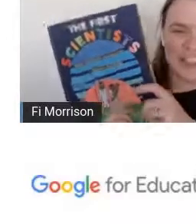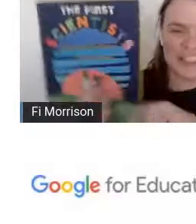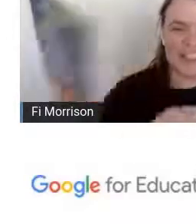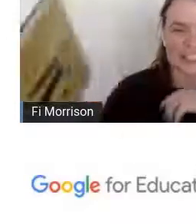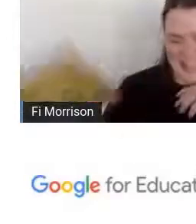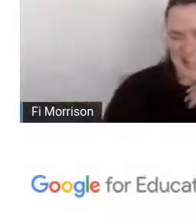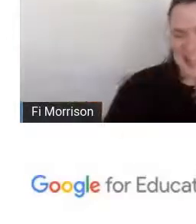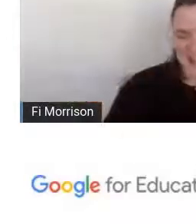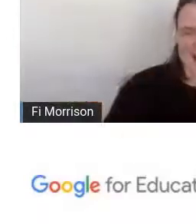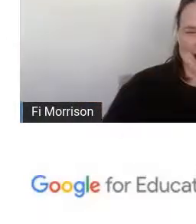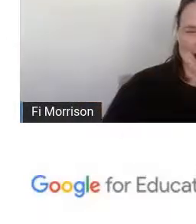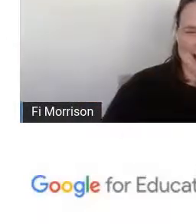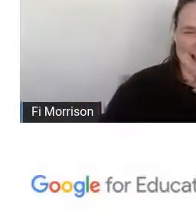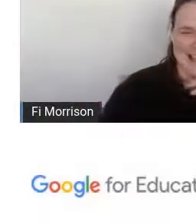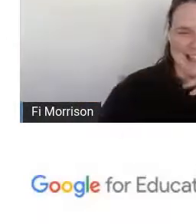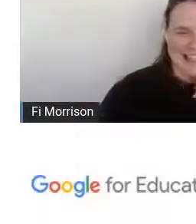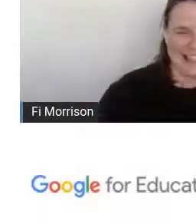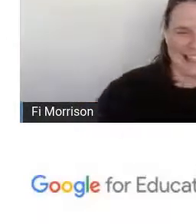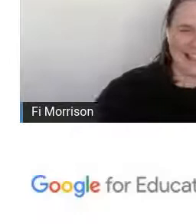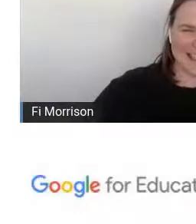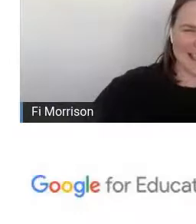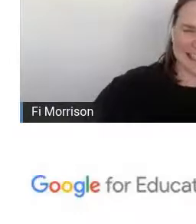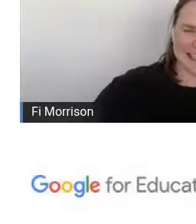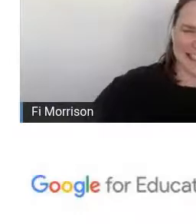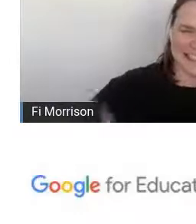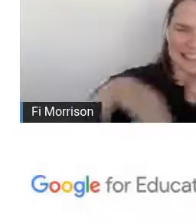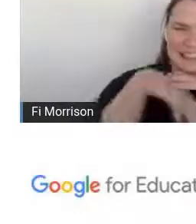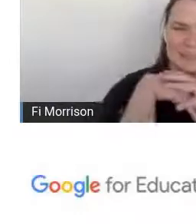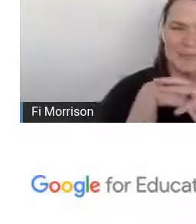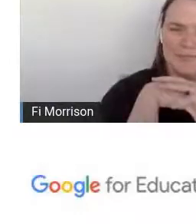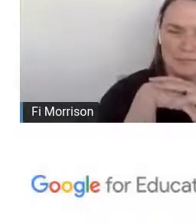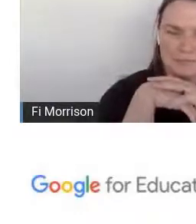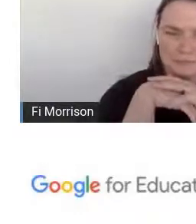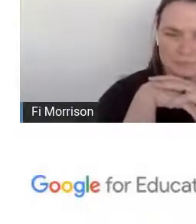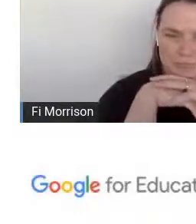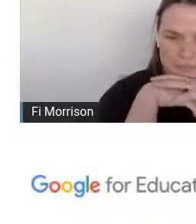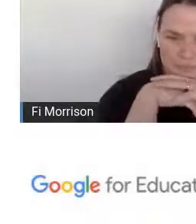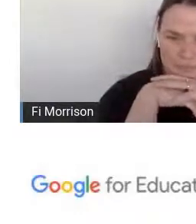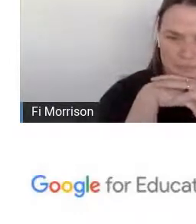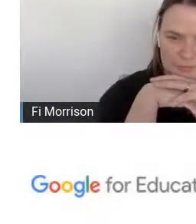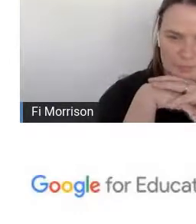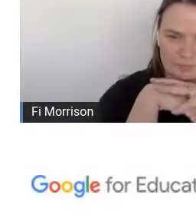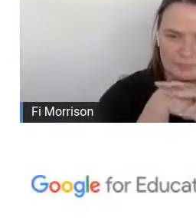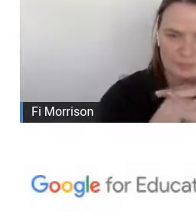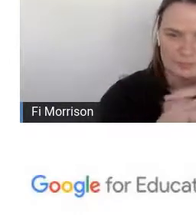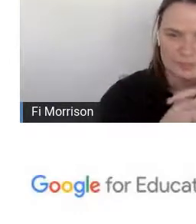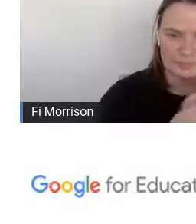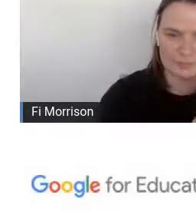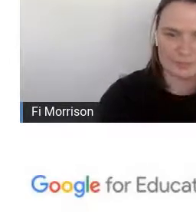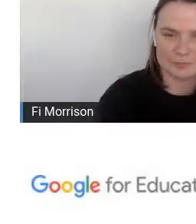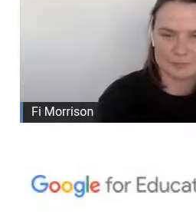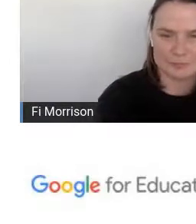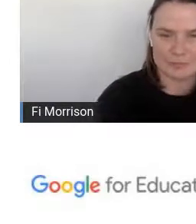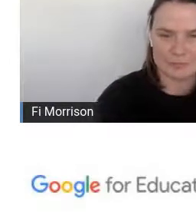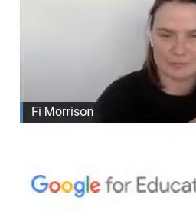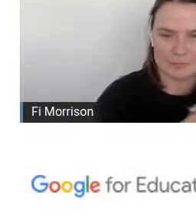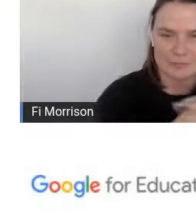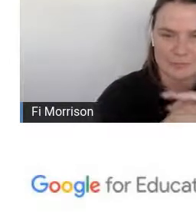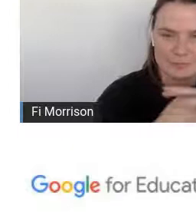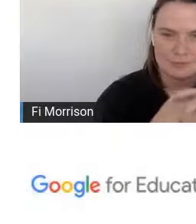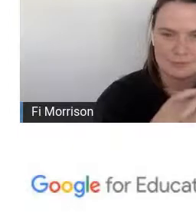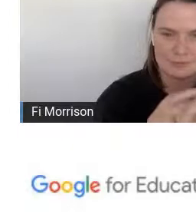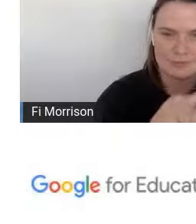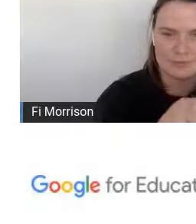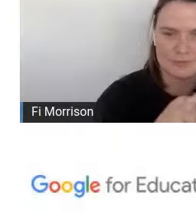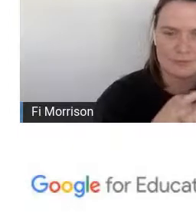send you one. I'm 100% that mother. I also just did buy one of my favorite STEM toys